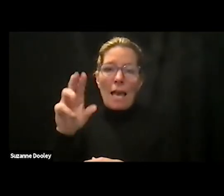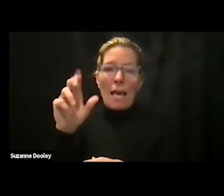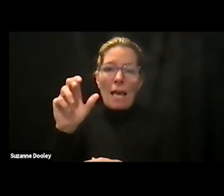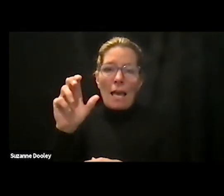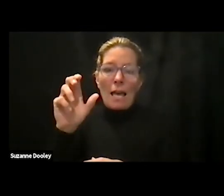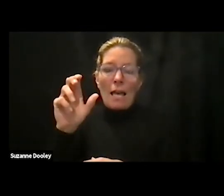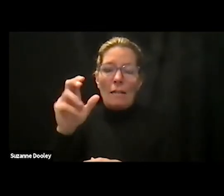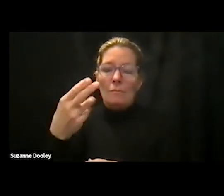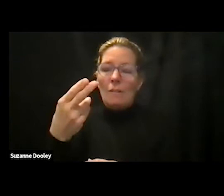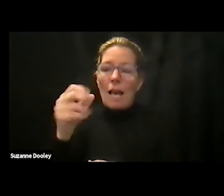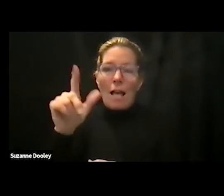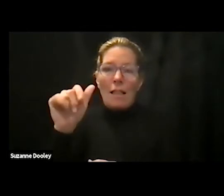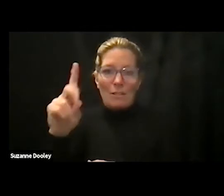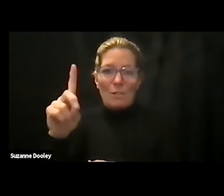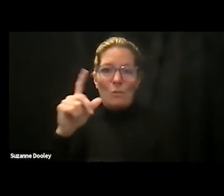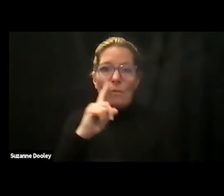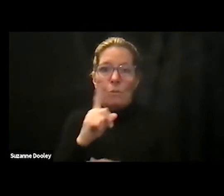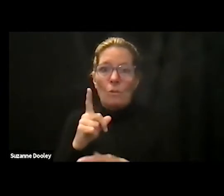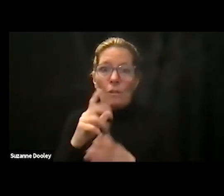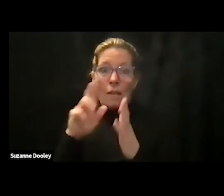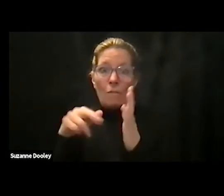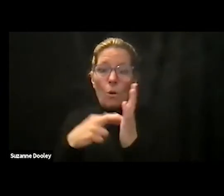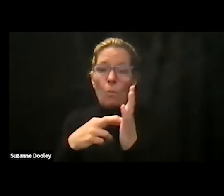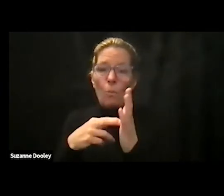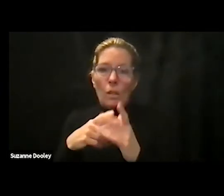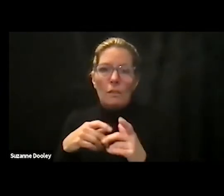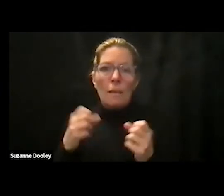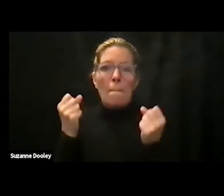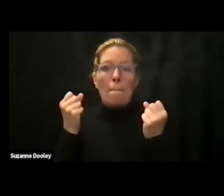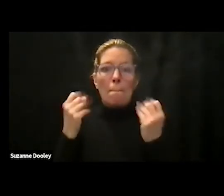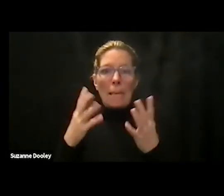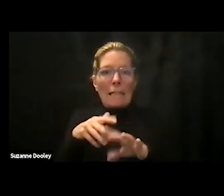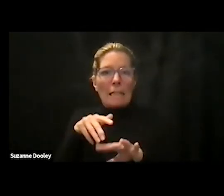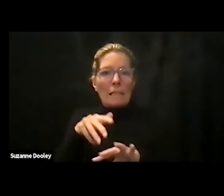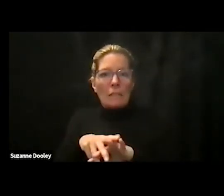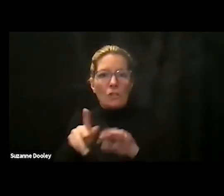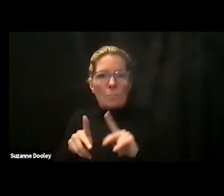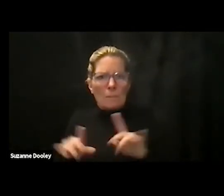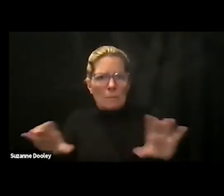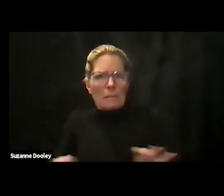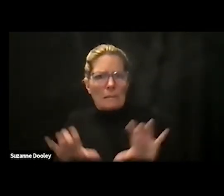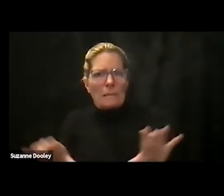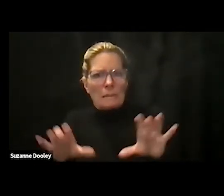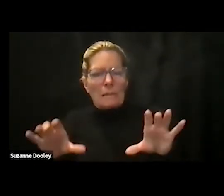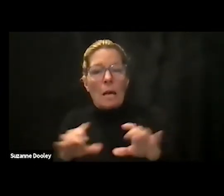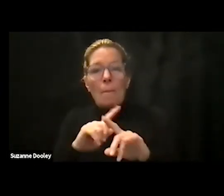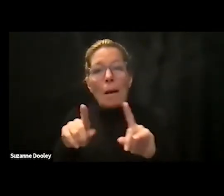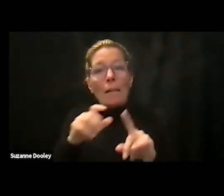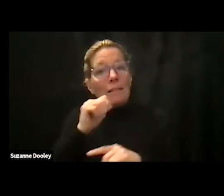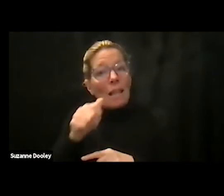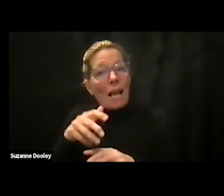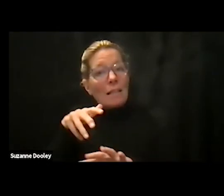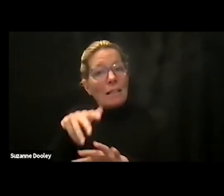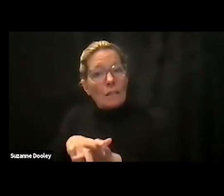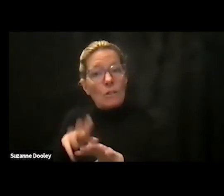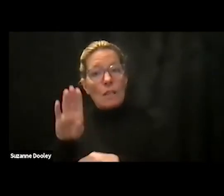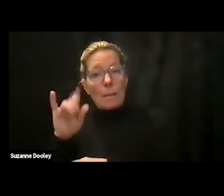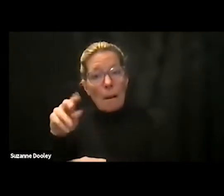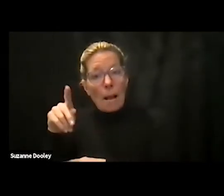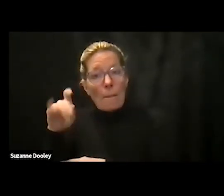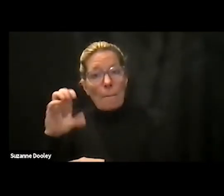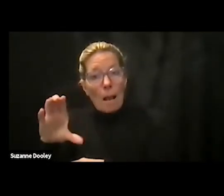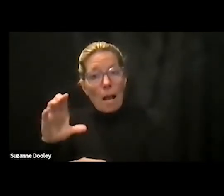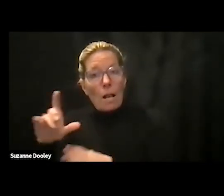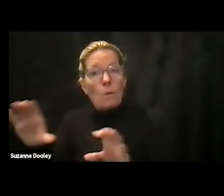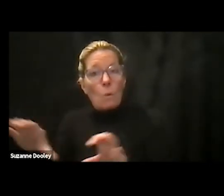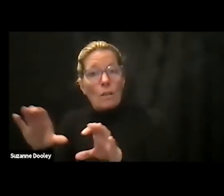largely credit to a lot of Indigenous organizers, but a lot of other non-Indigenous and BIPOC organizers